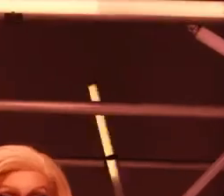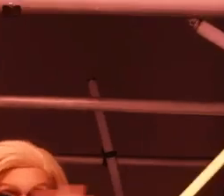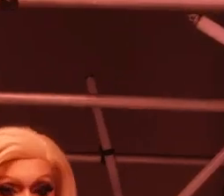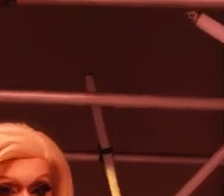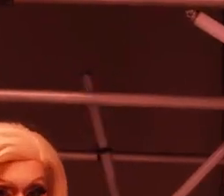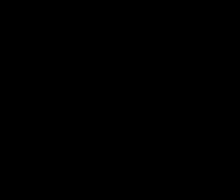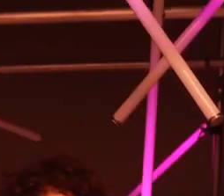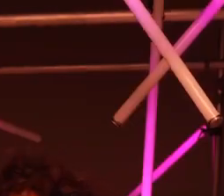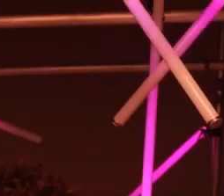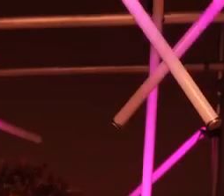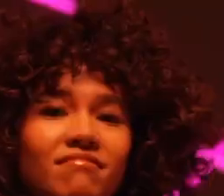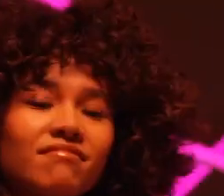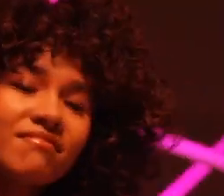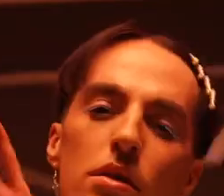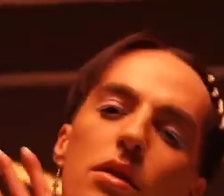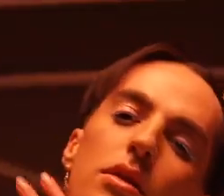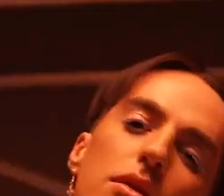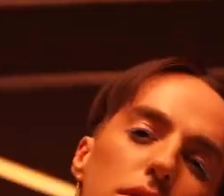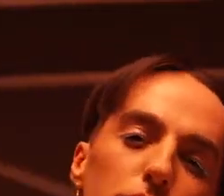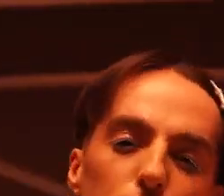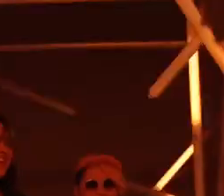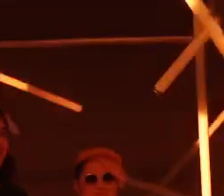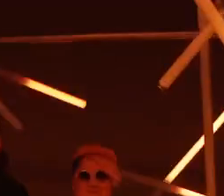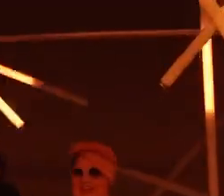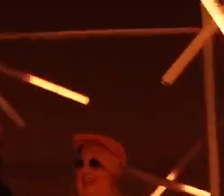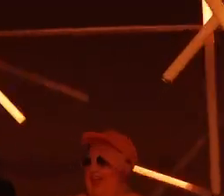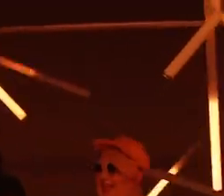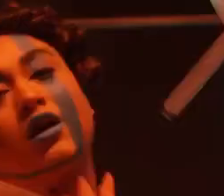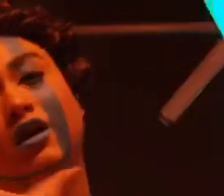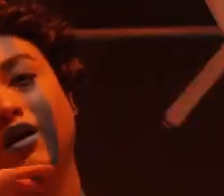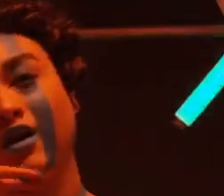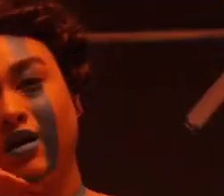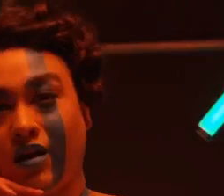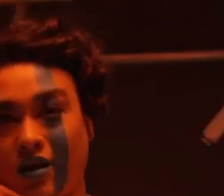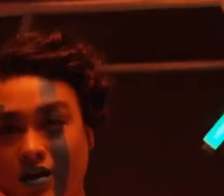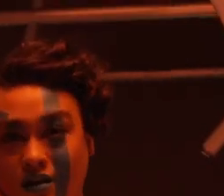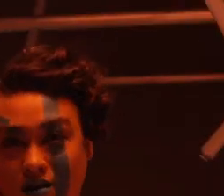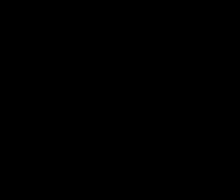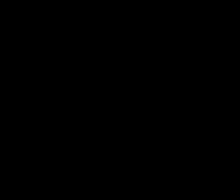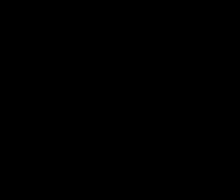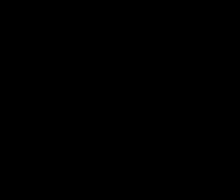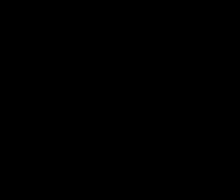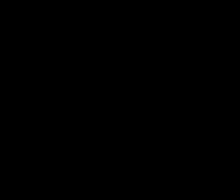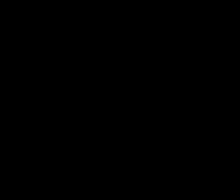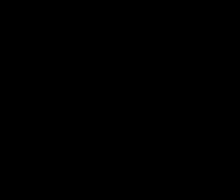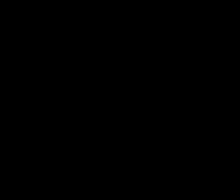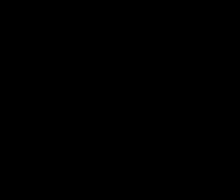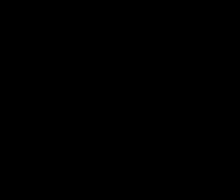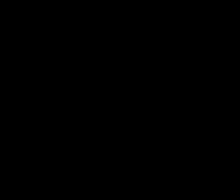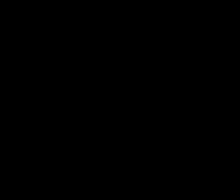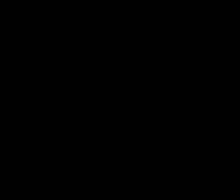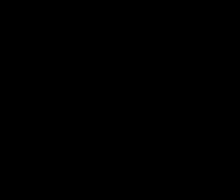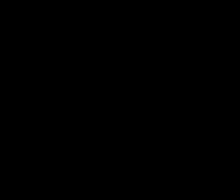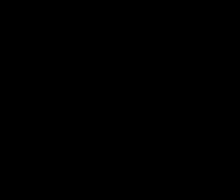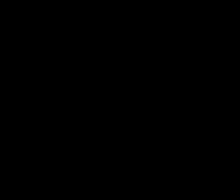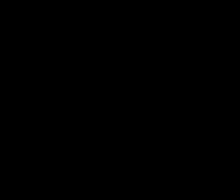Freedom! So fresh, so new. Freedom! So fresh, so new.